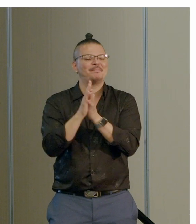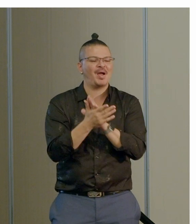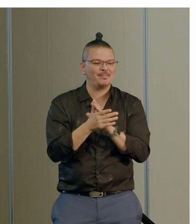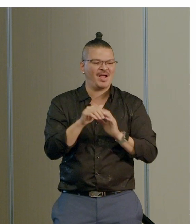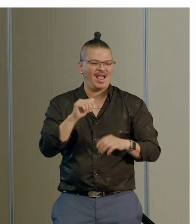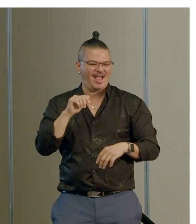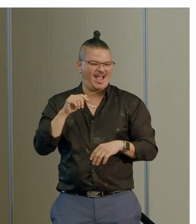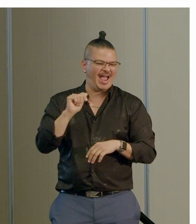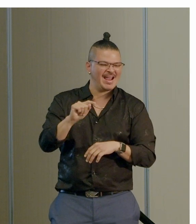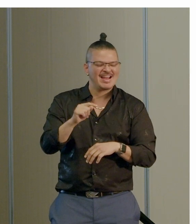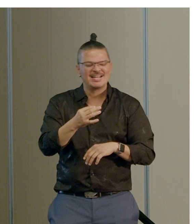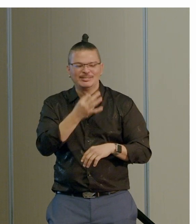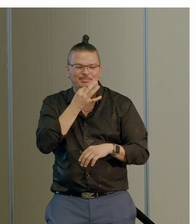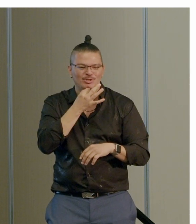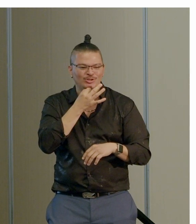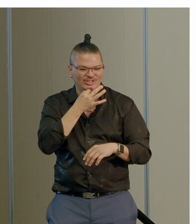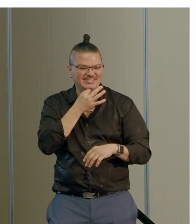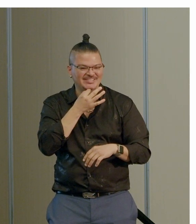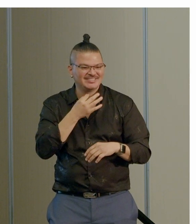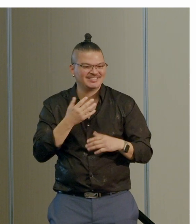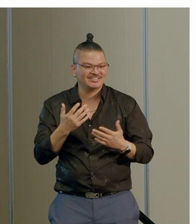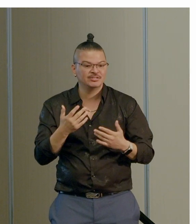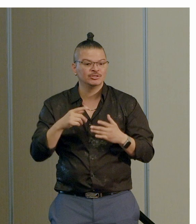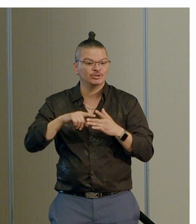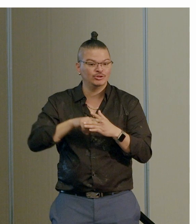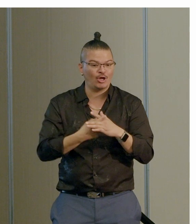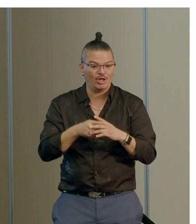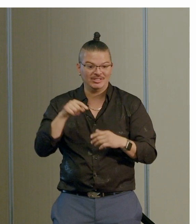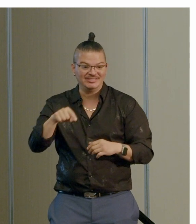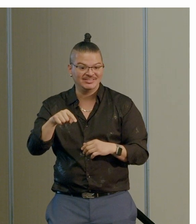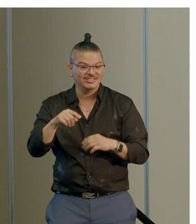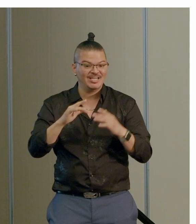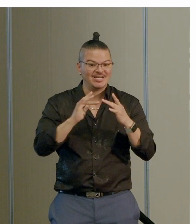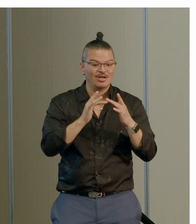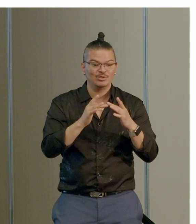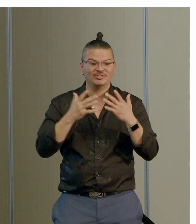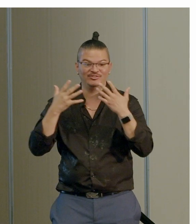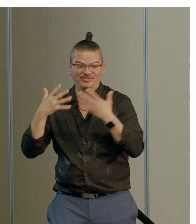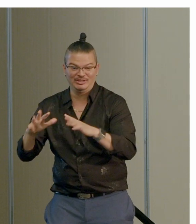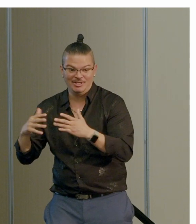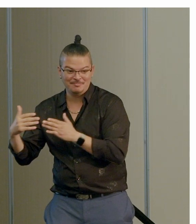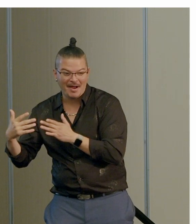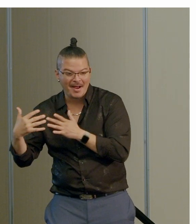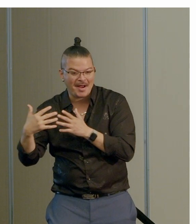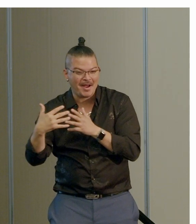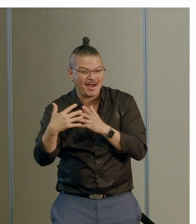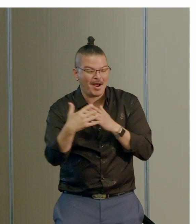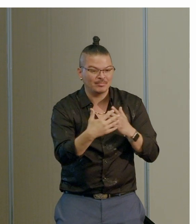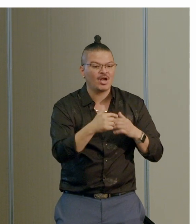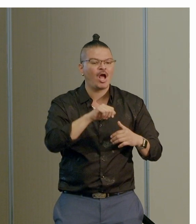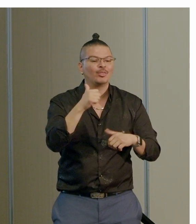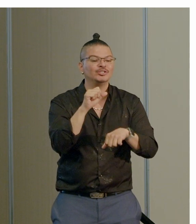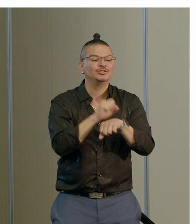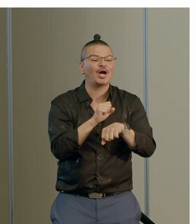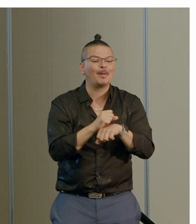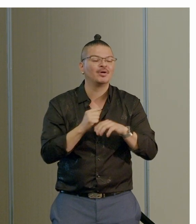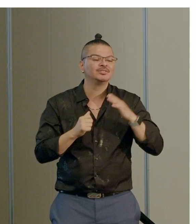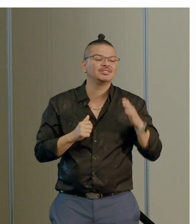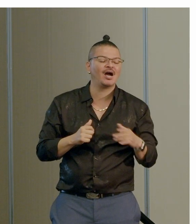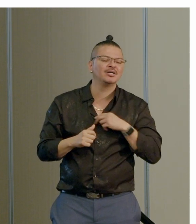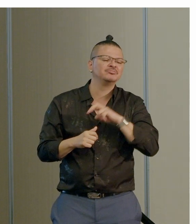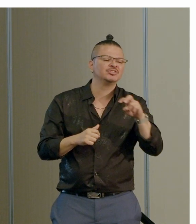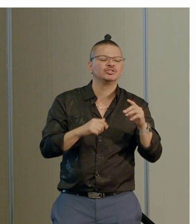and started, when I wasn't doing my network jobs, I would do accommodations for Department of Services for the Blind